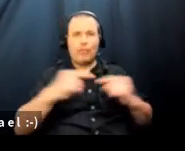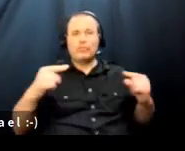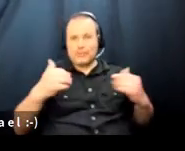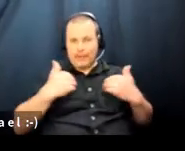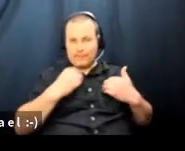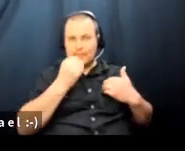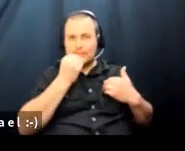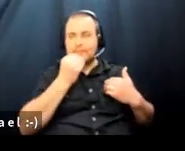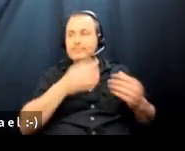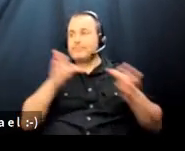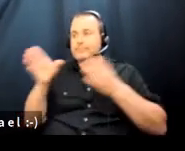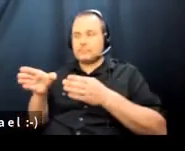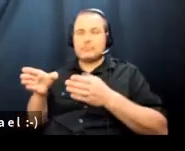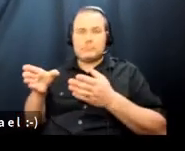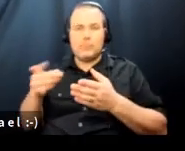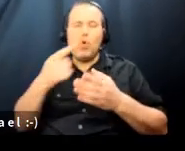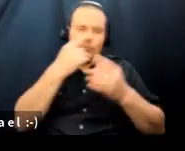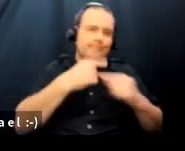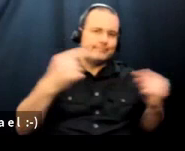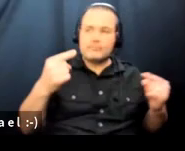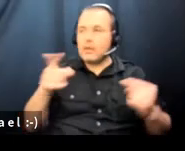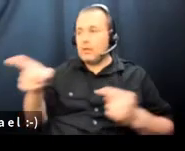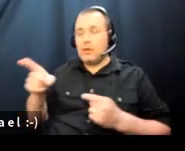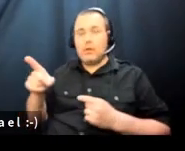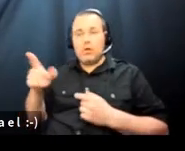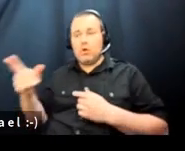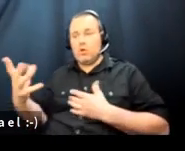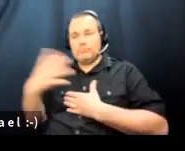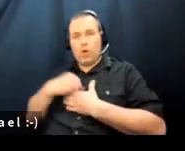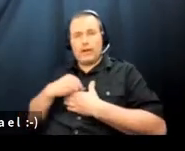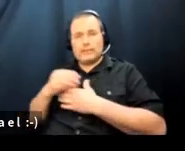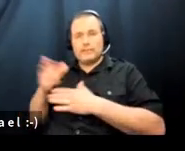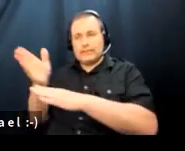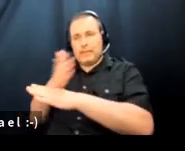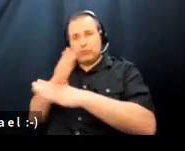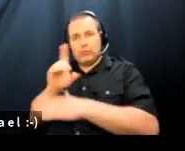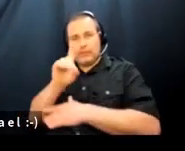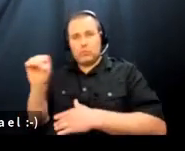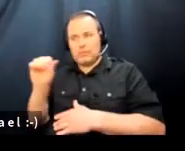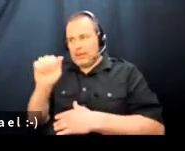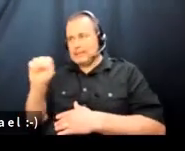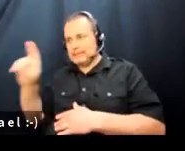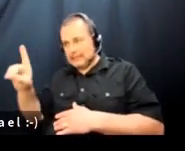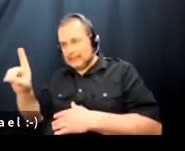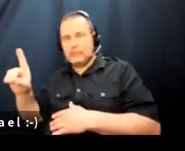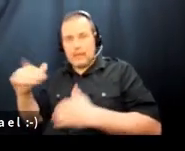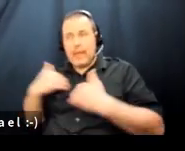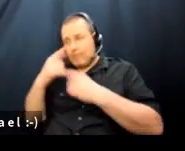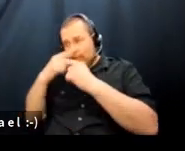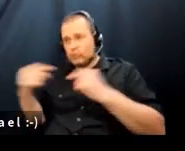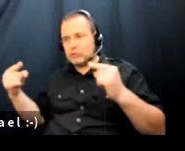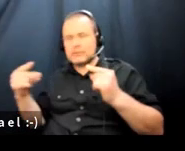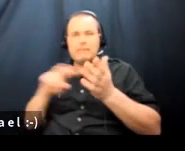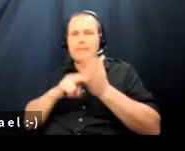have allergies that are not so obvious that they break out in hives or can't breathe, but